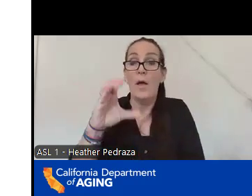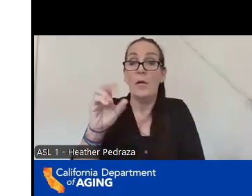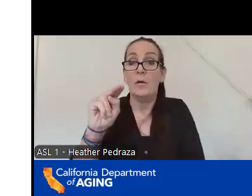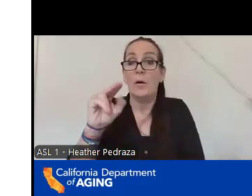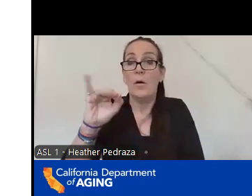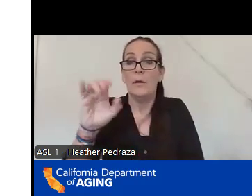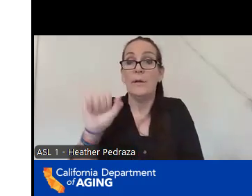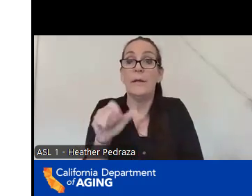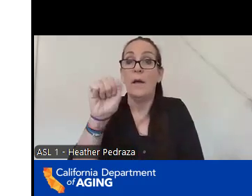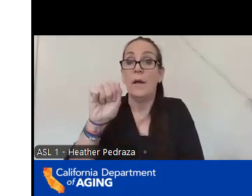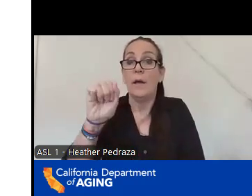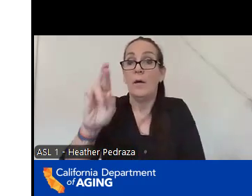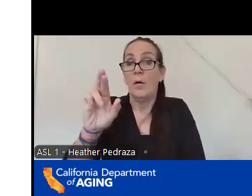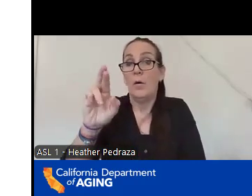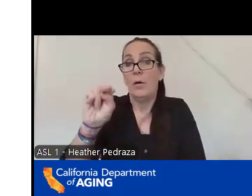line.